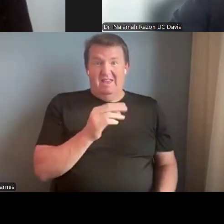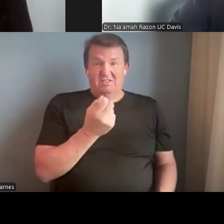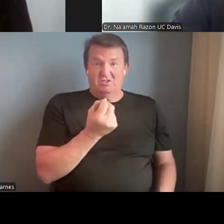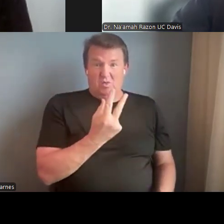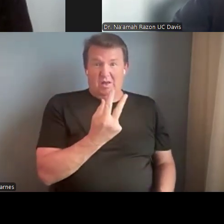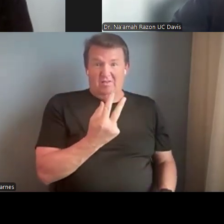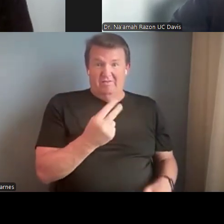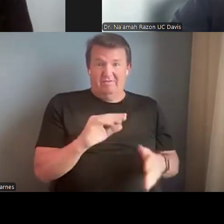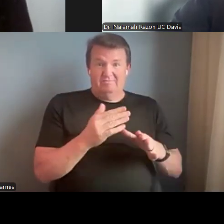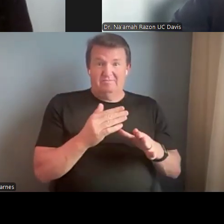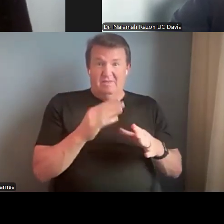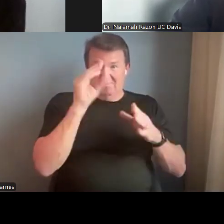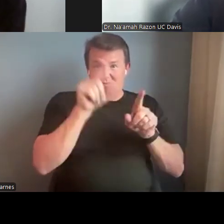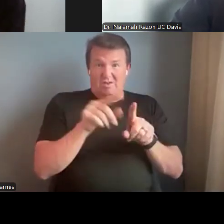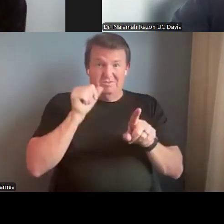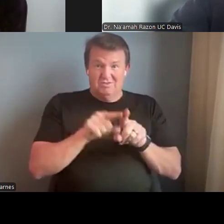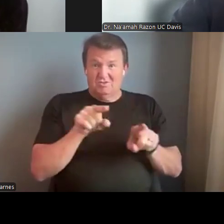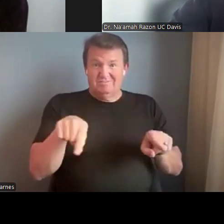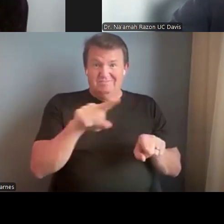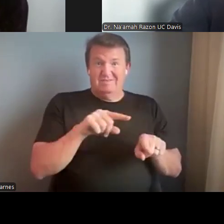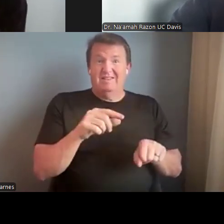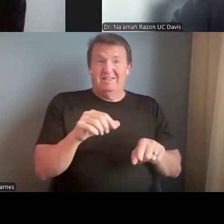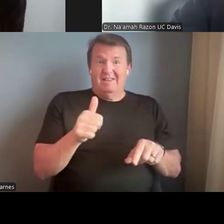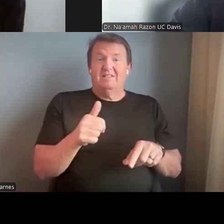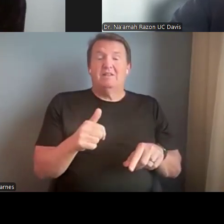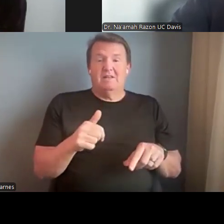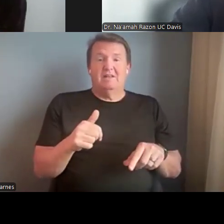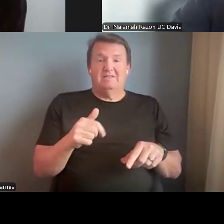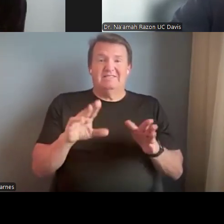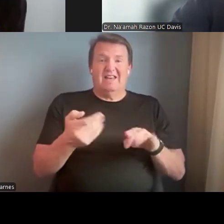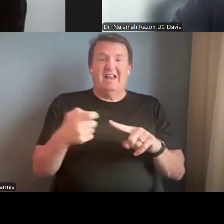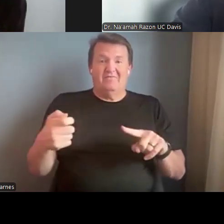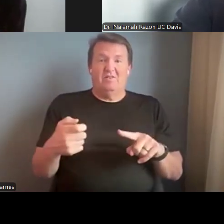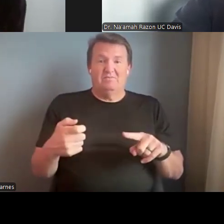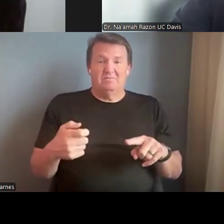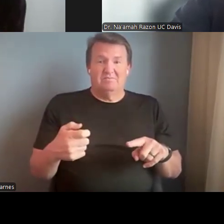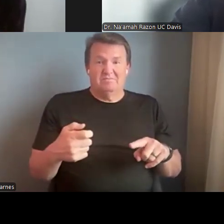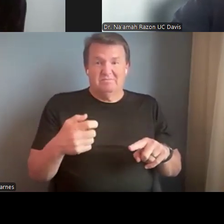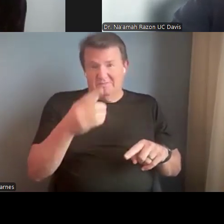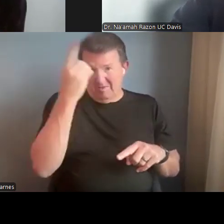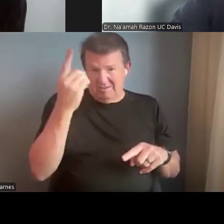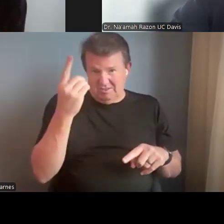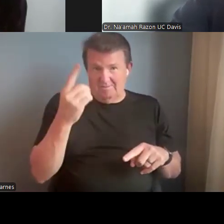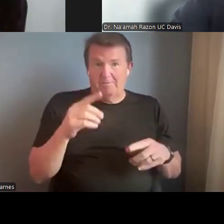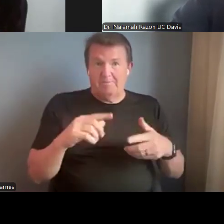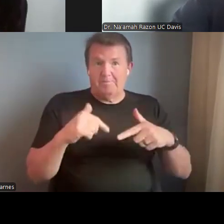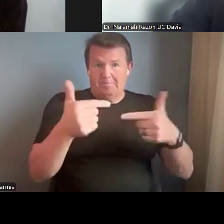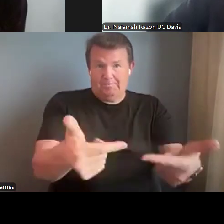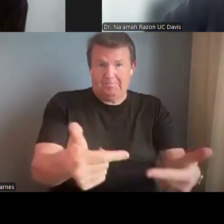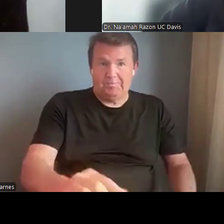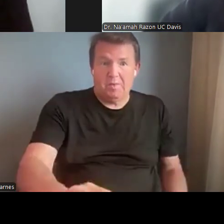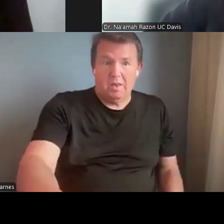dementia-related illnesses and issues. And they were all ag workers. They worked in the agricultural